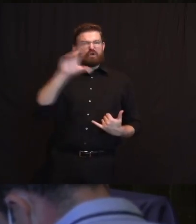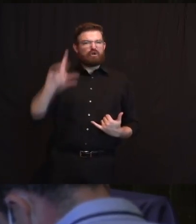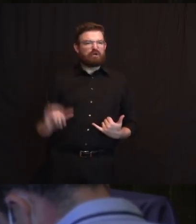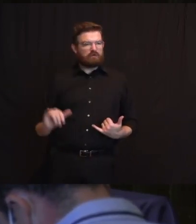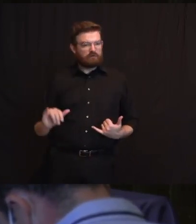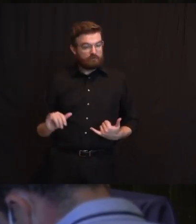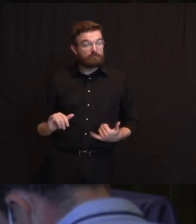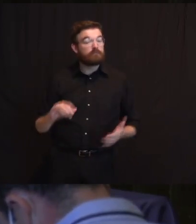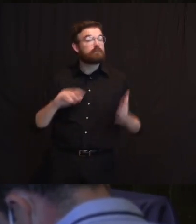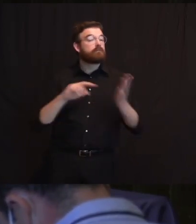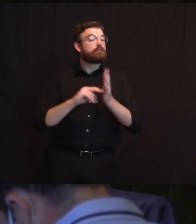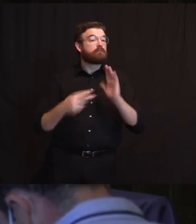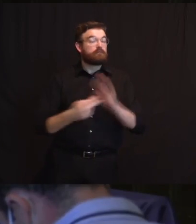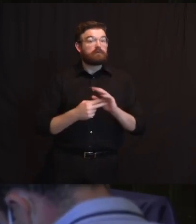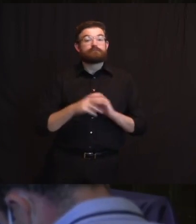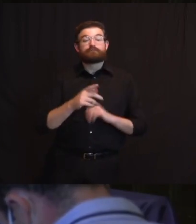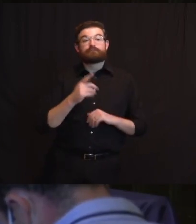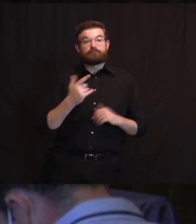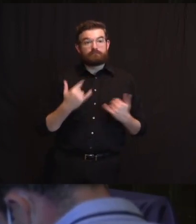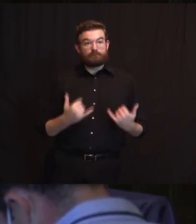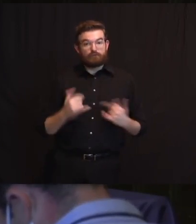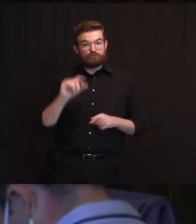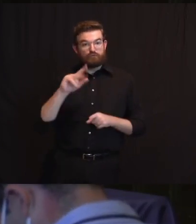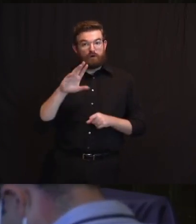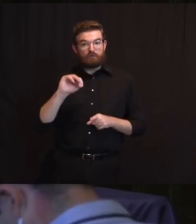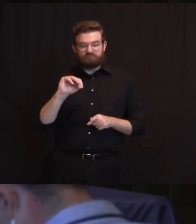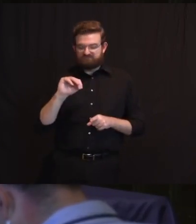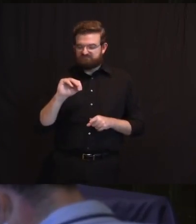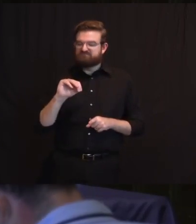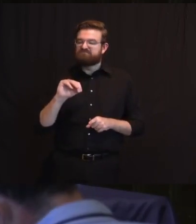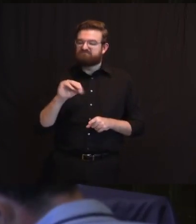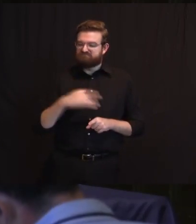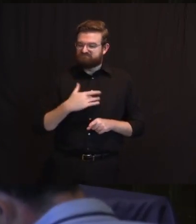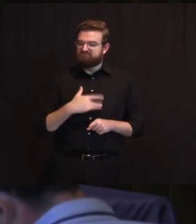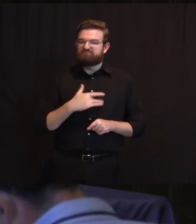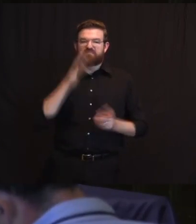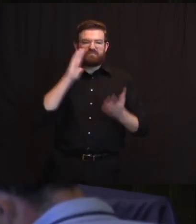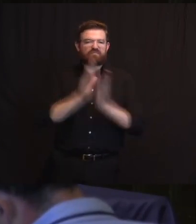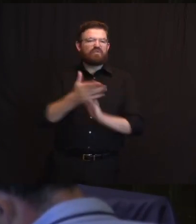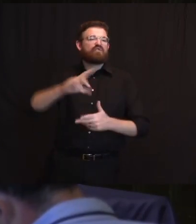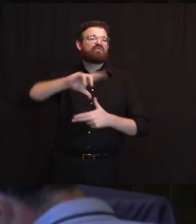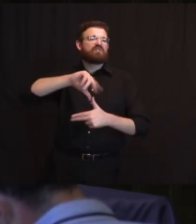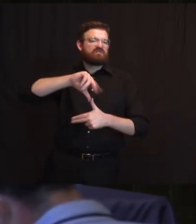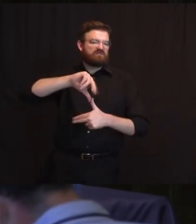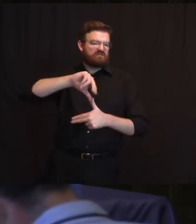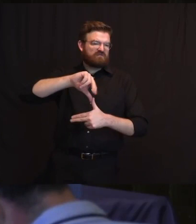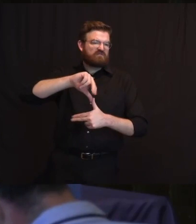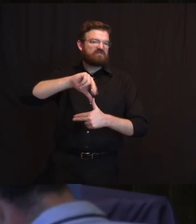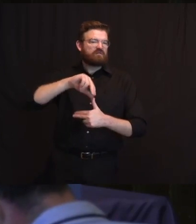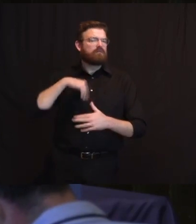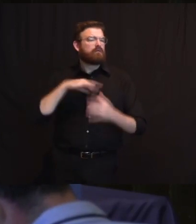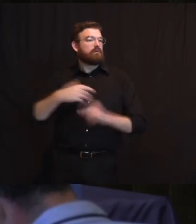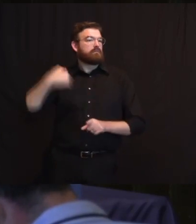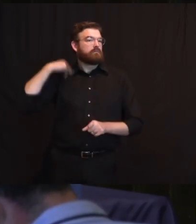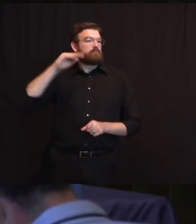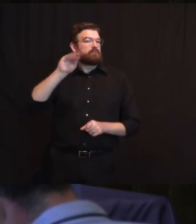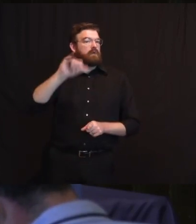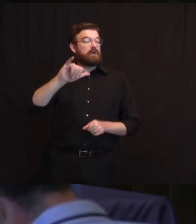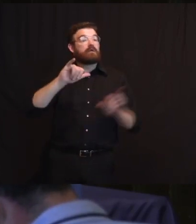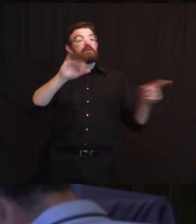hurricane. So back in May, I think I had mentioned it a few months ago, FEMA had put out COVID-19